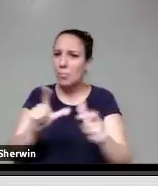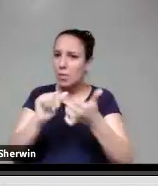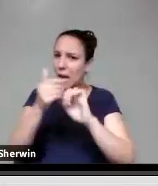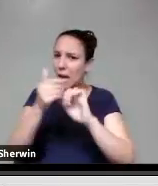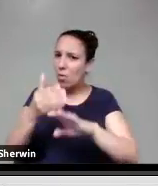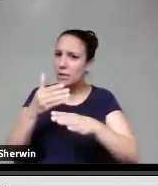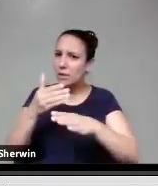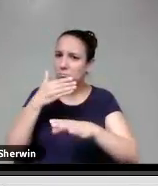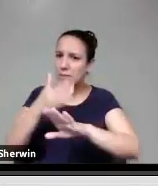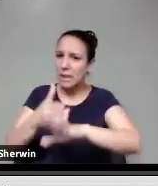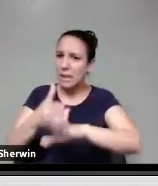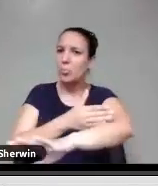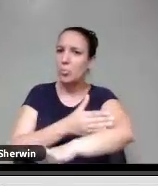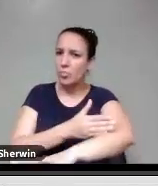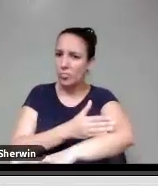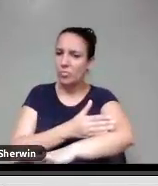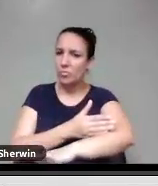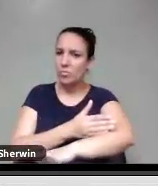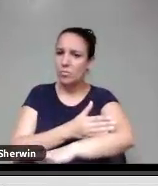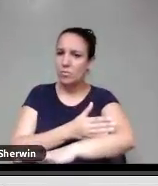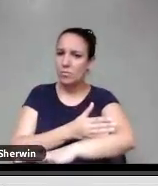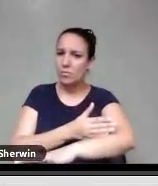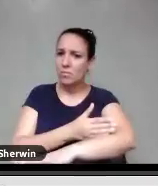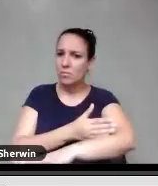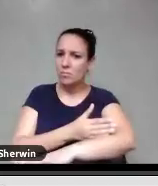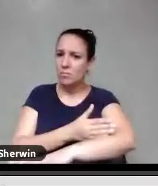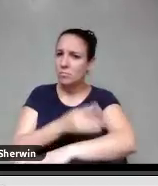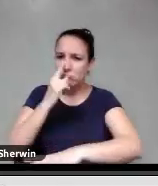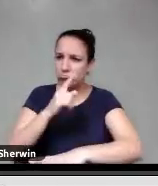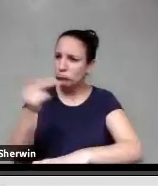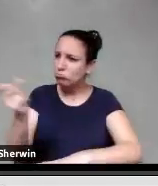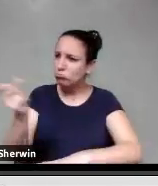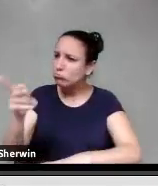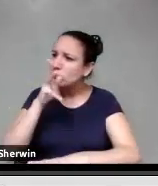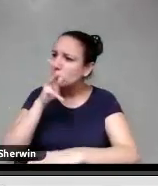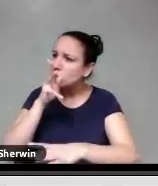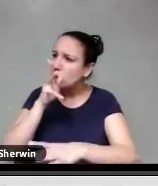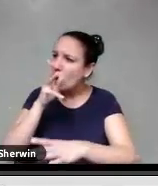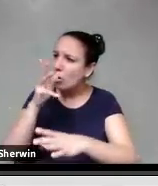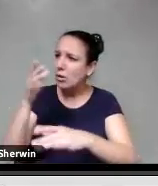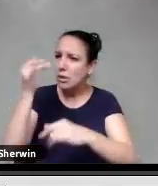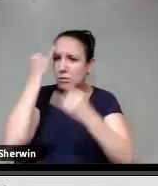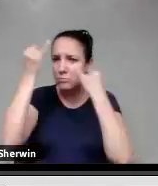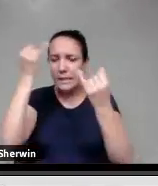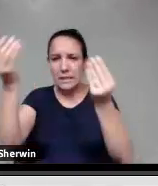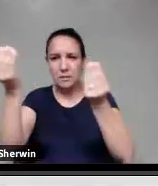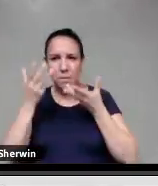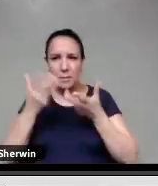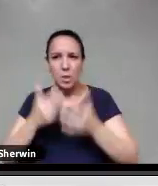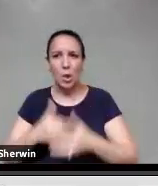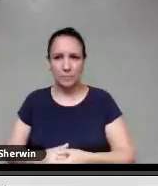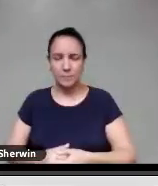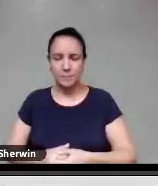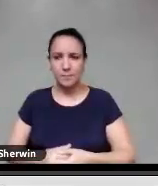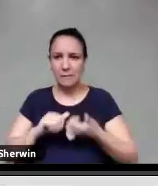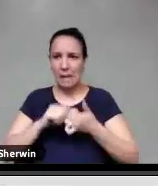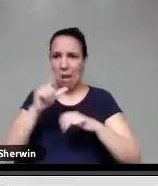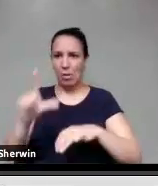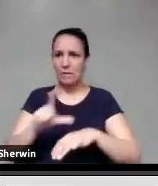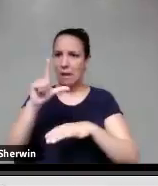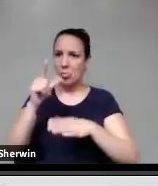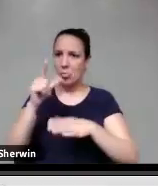you talk about that with the person next to you? And let's see if we can generate a few ideas of possible things the library could do for you. And that